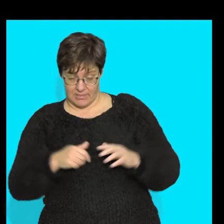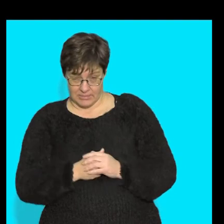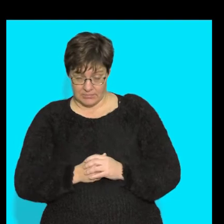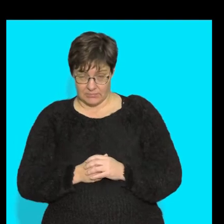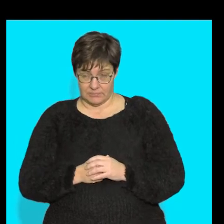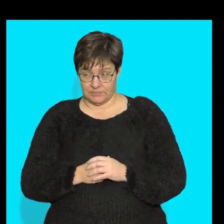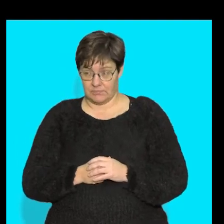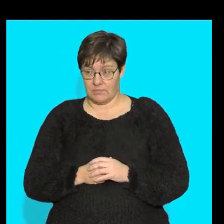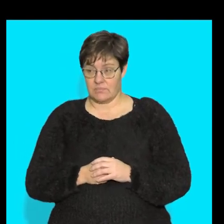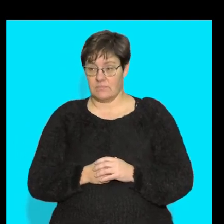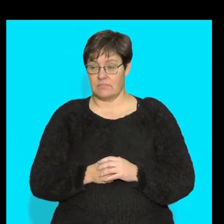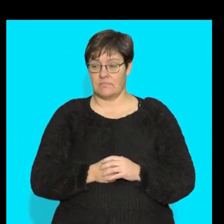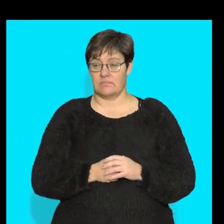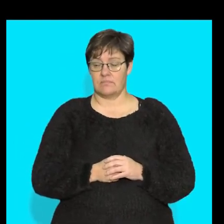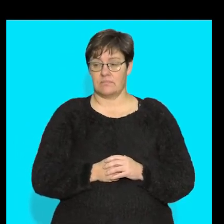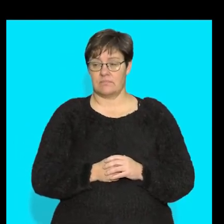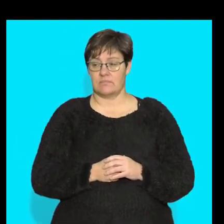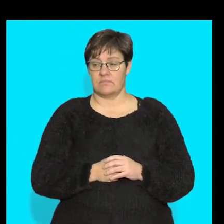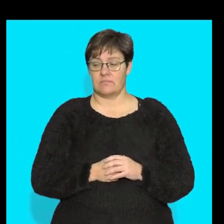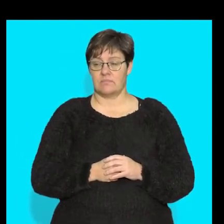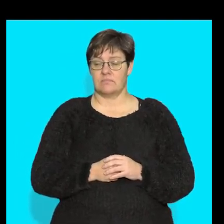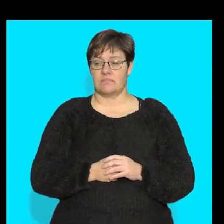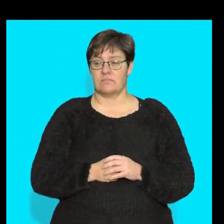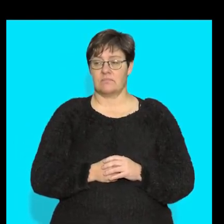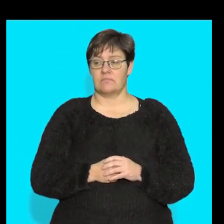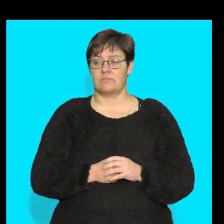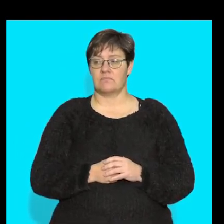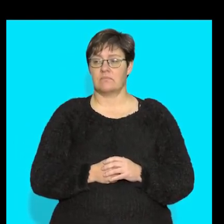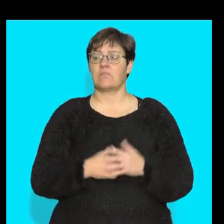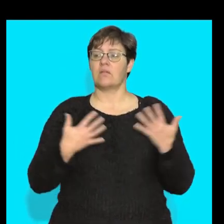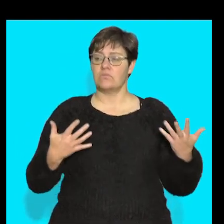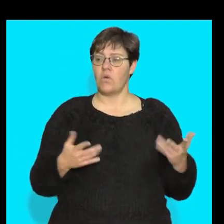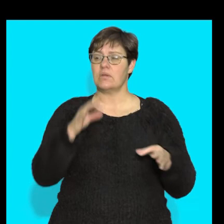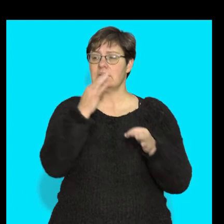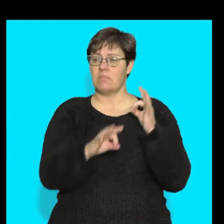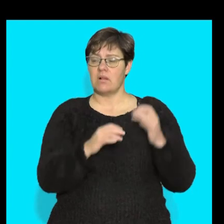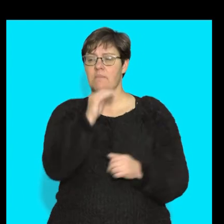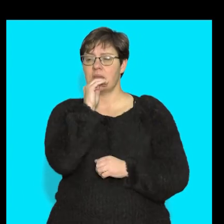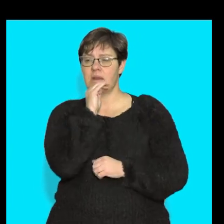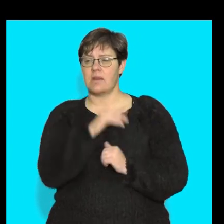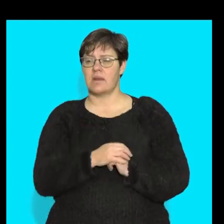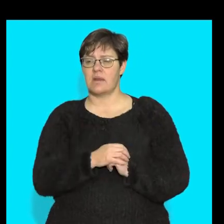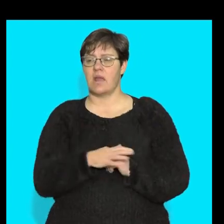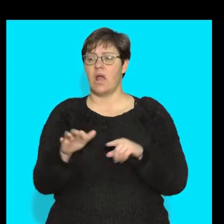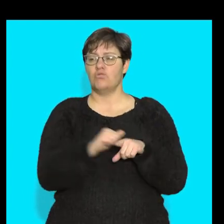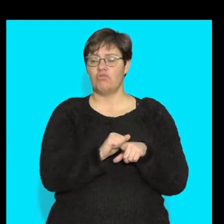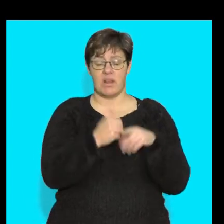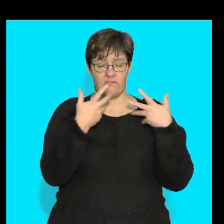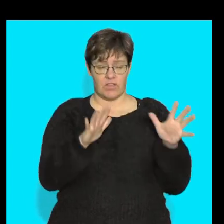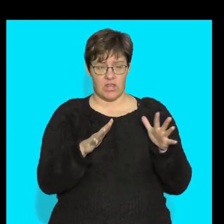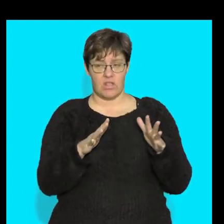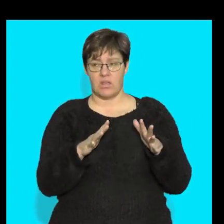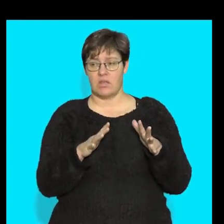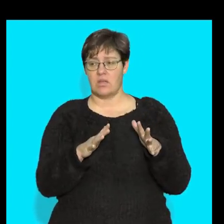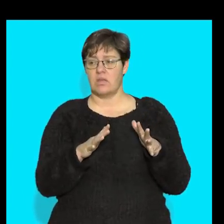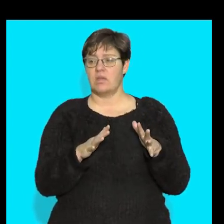must also give 250 of their amount, right? So in simple terms, it means after training of level 3, when we